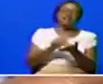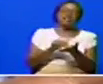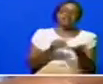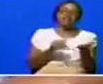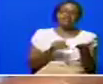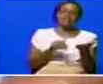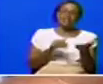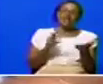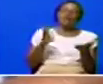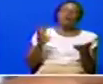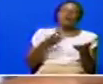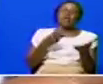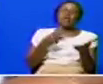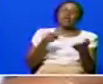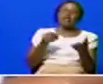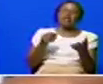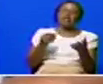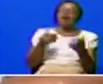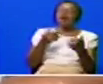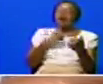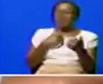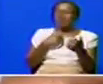are going to take to draw the first blood